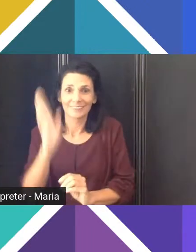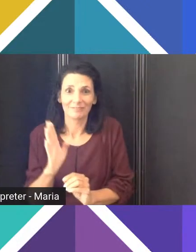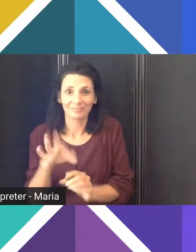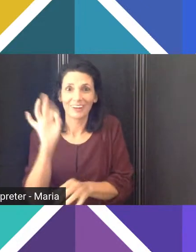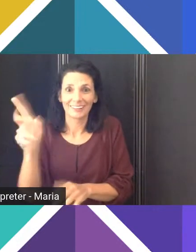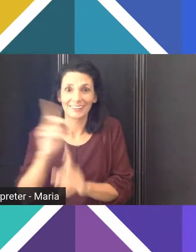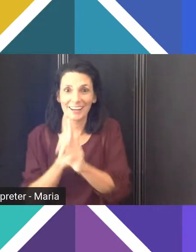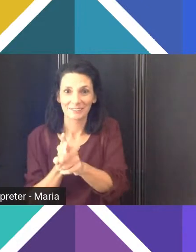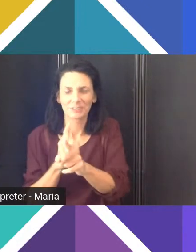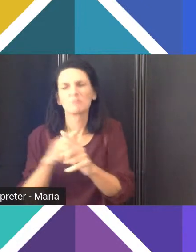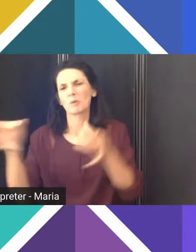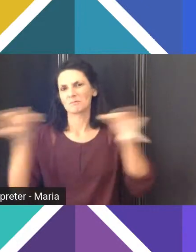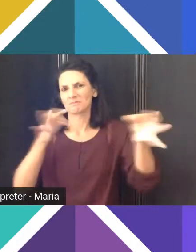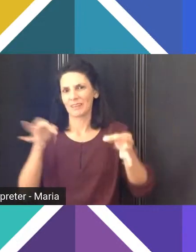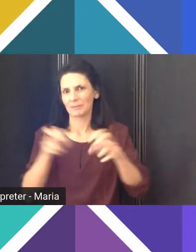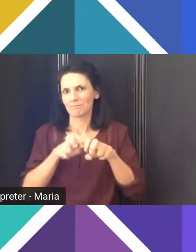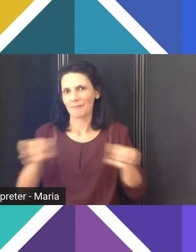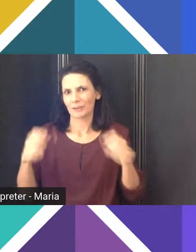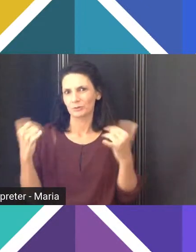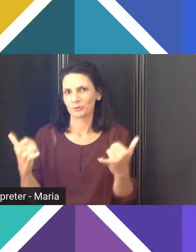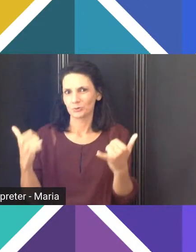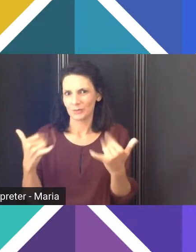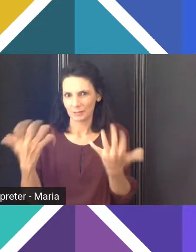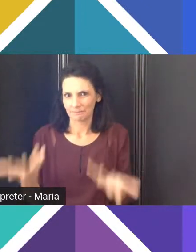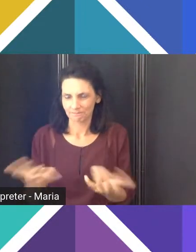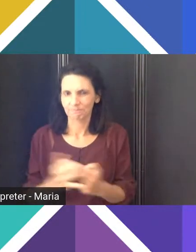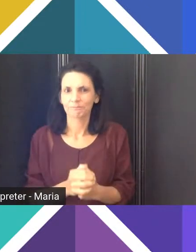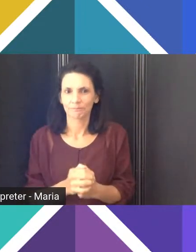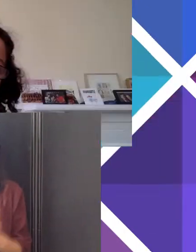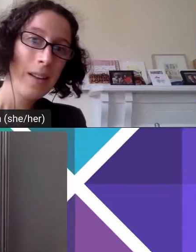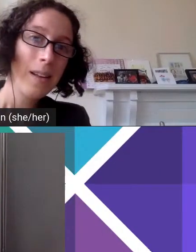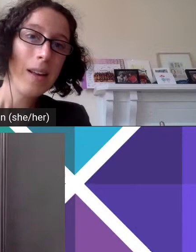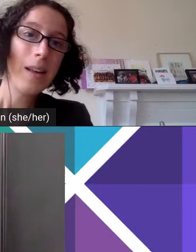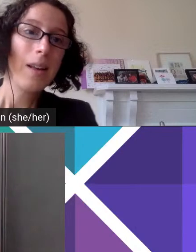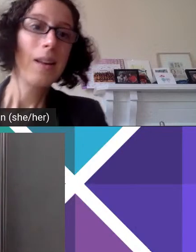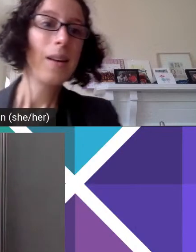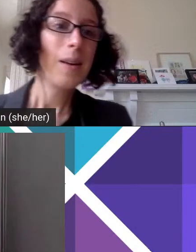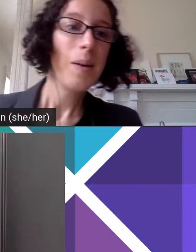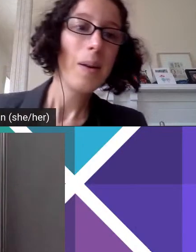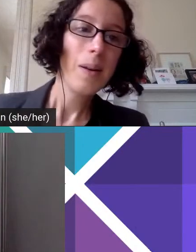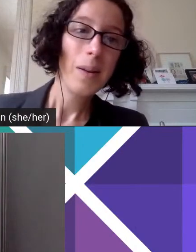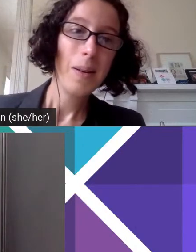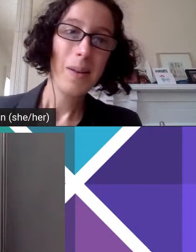New Haven. First, I'll be introducing Patrick Dunn.